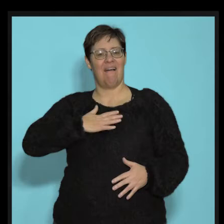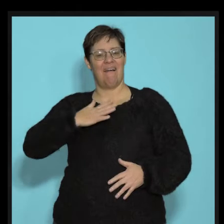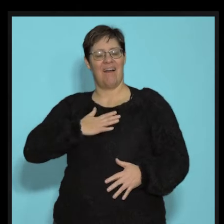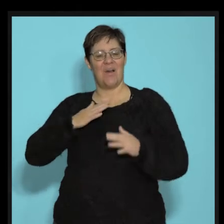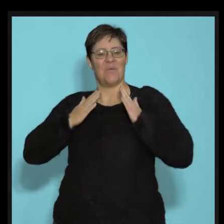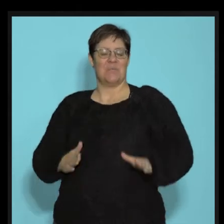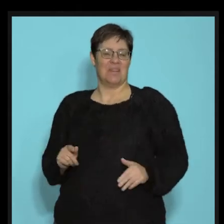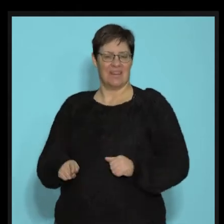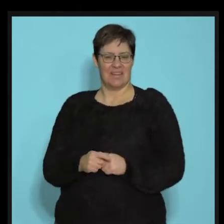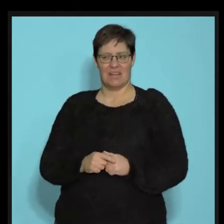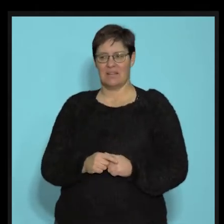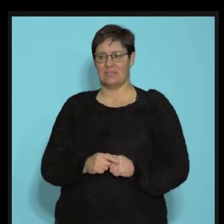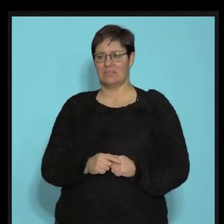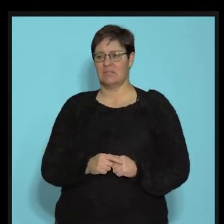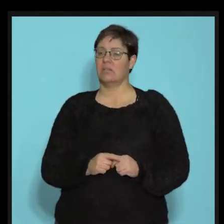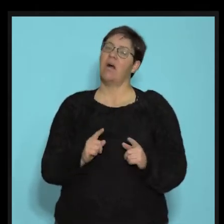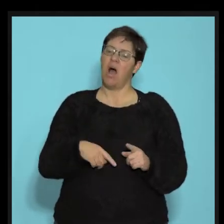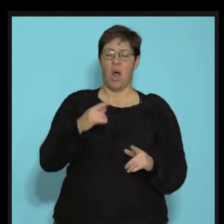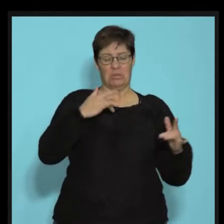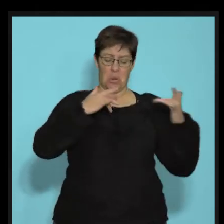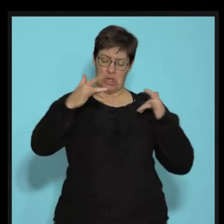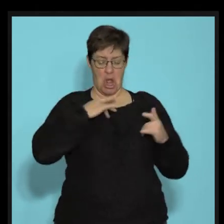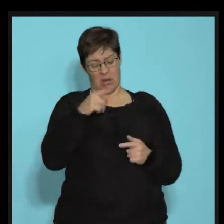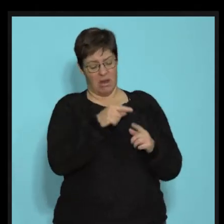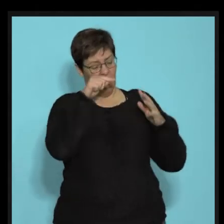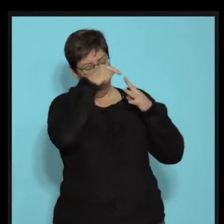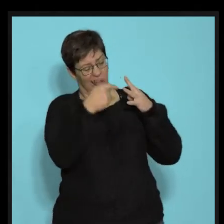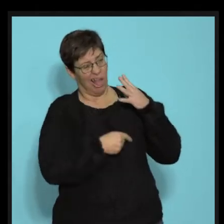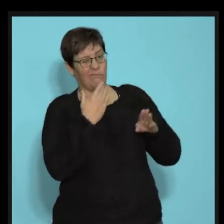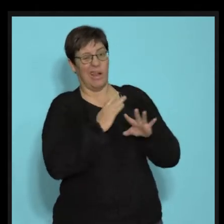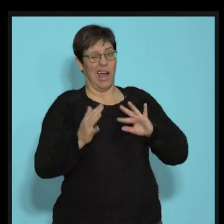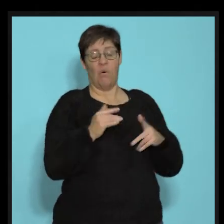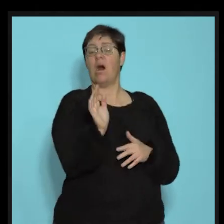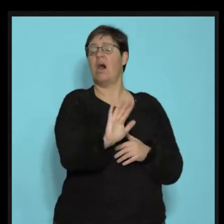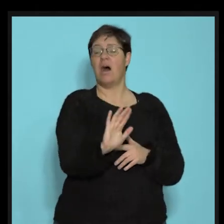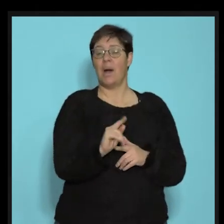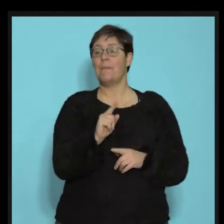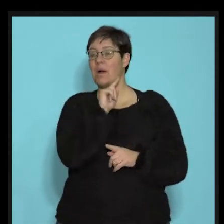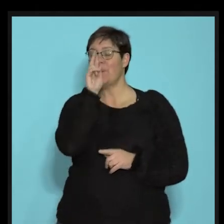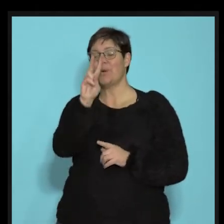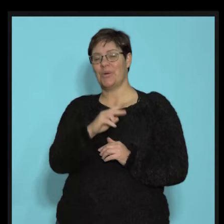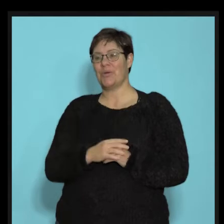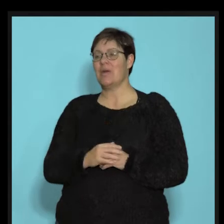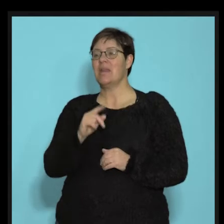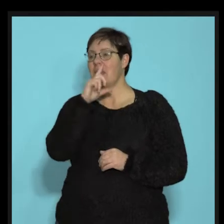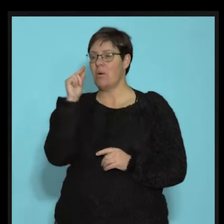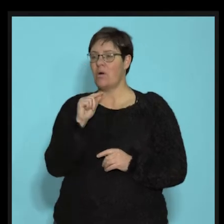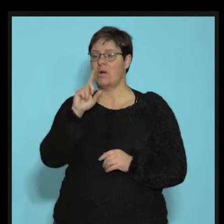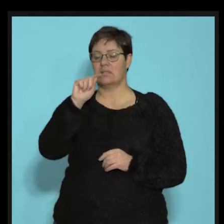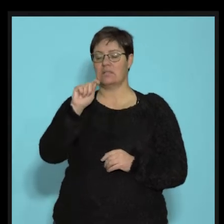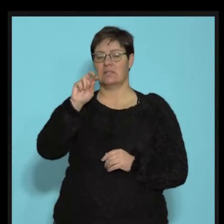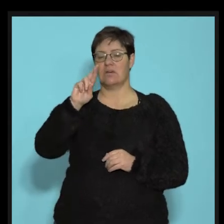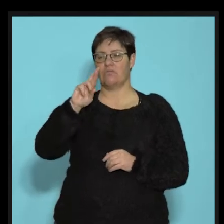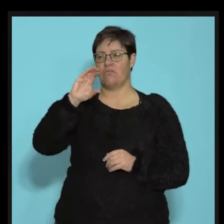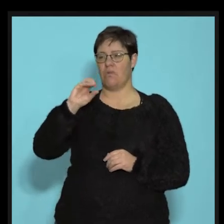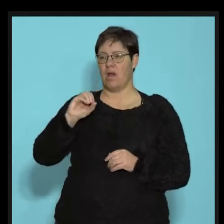to worry too much about all of the different functions, but look here. It's what is called a tracheal system.